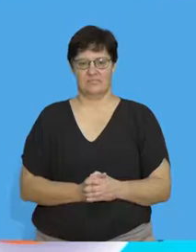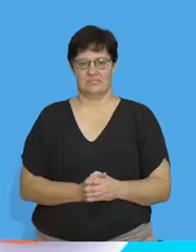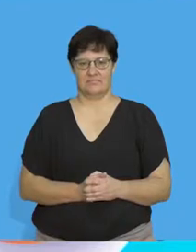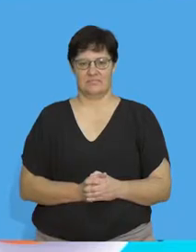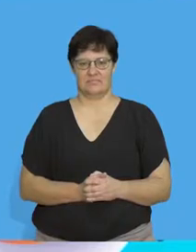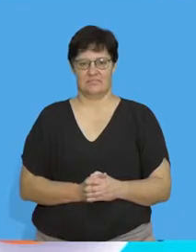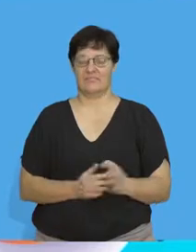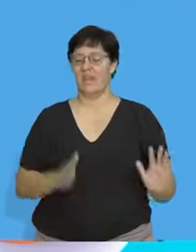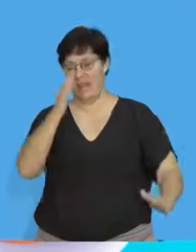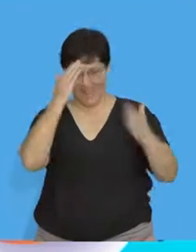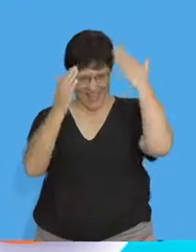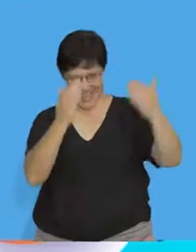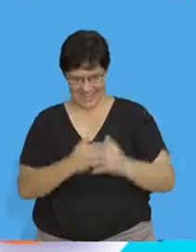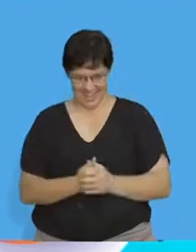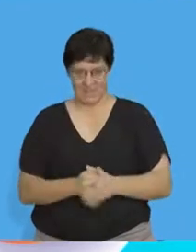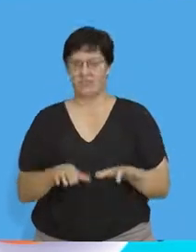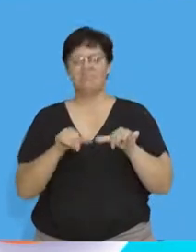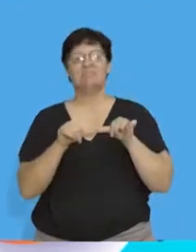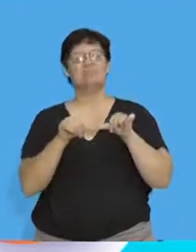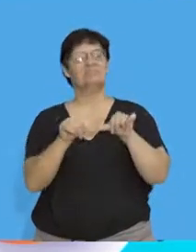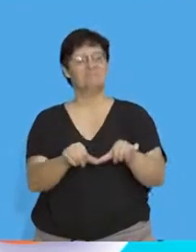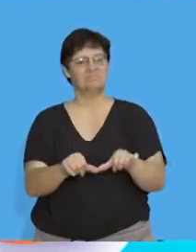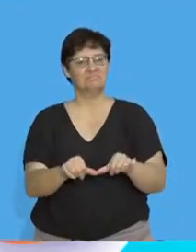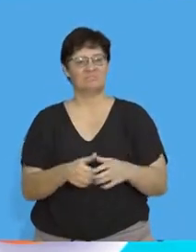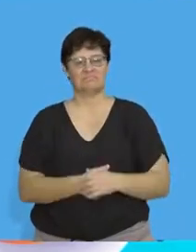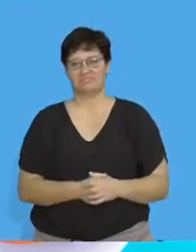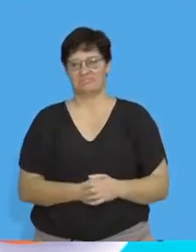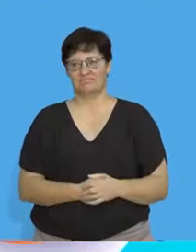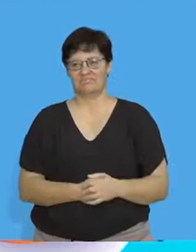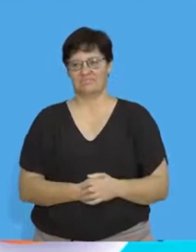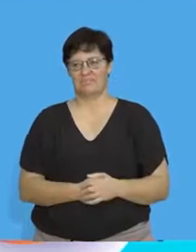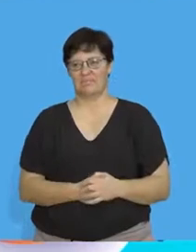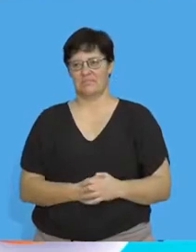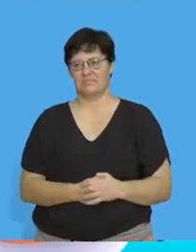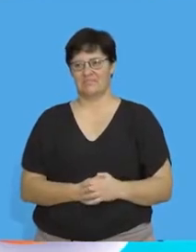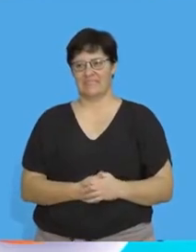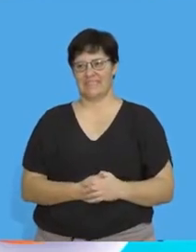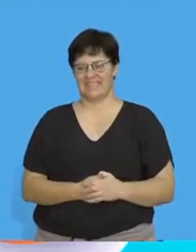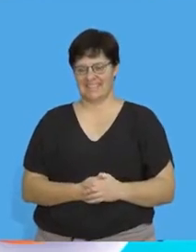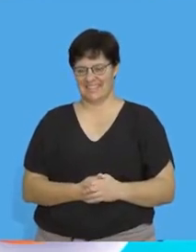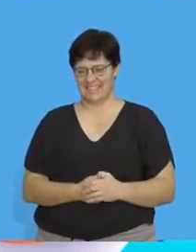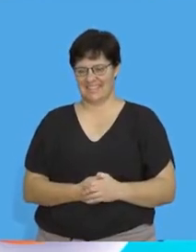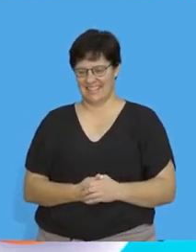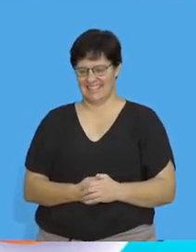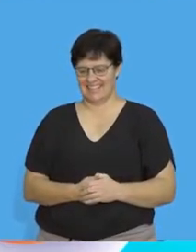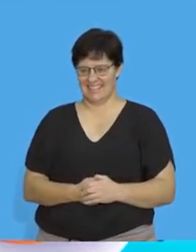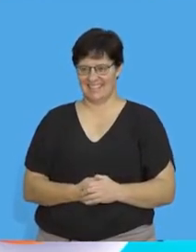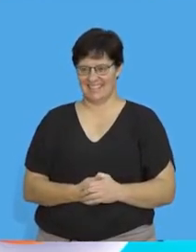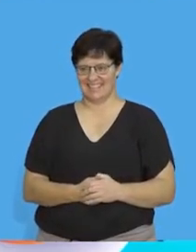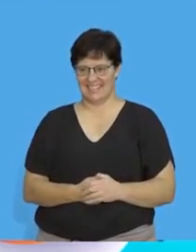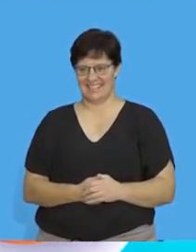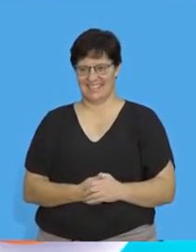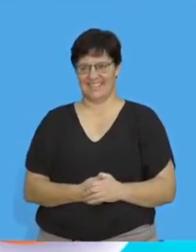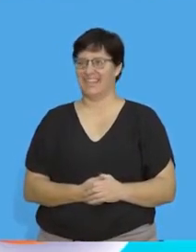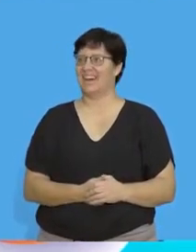Welcome back from the break. We've been exploring relationships that we find in both physics and chemistry. We've